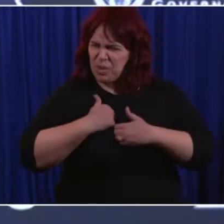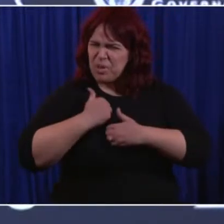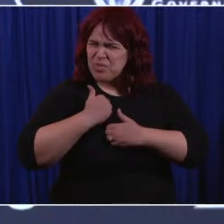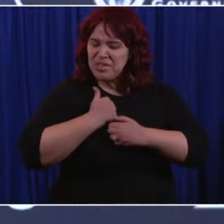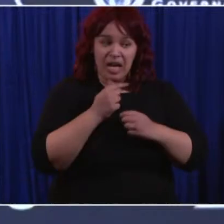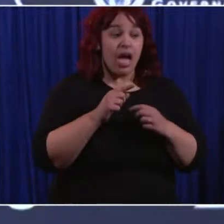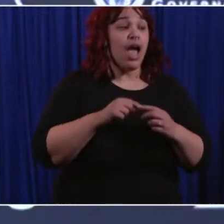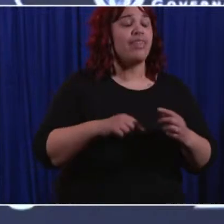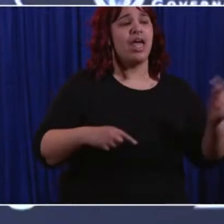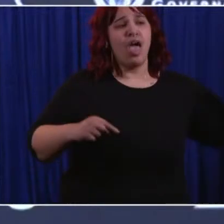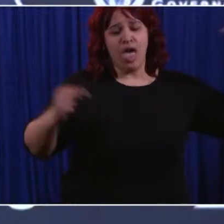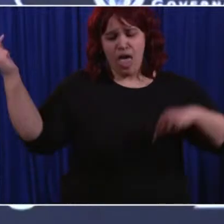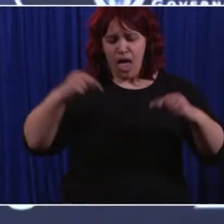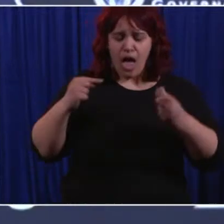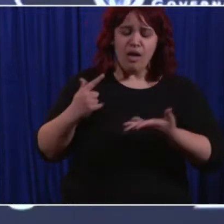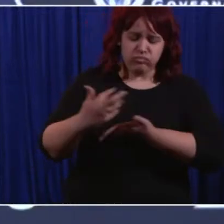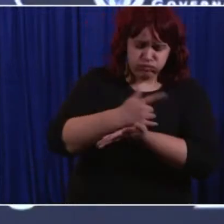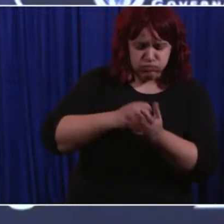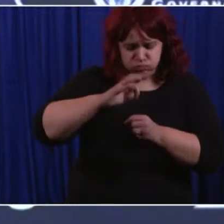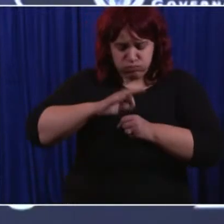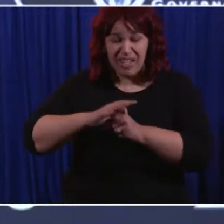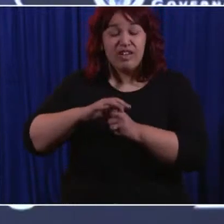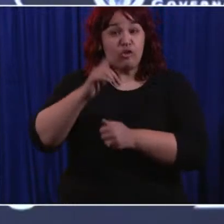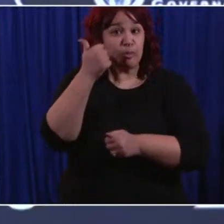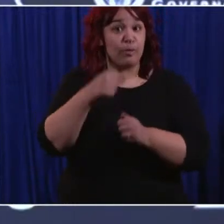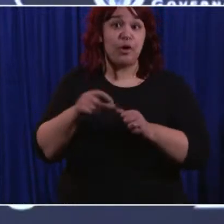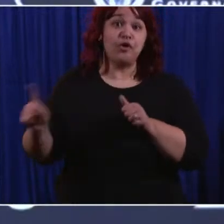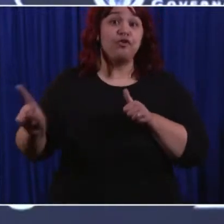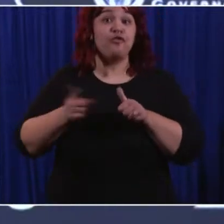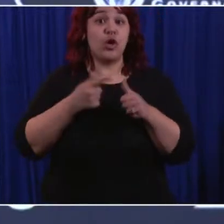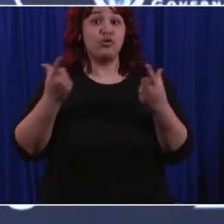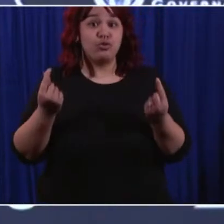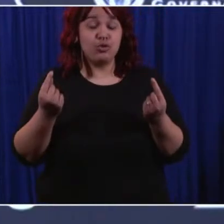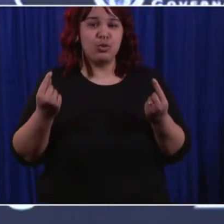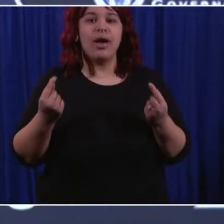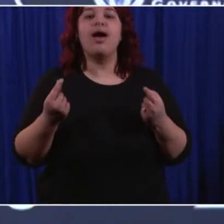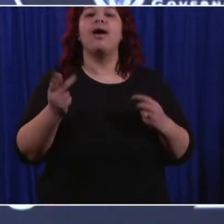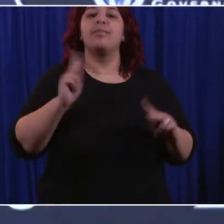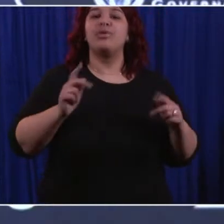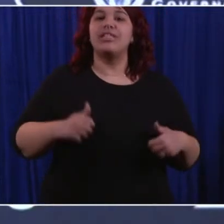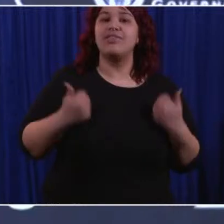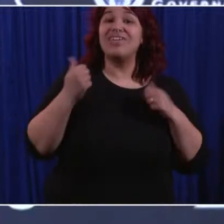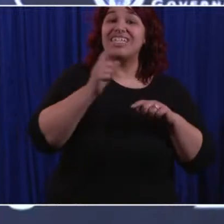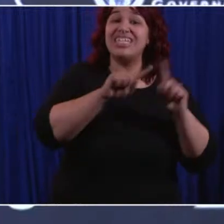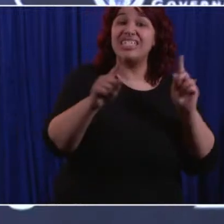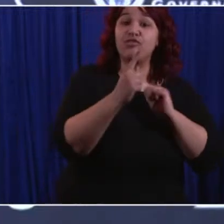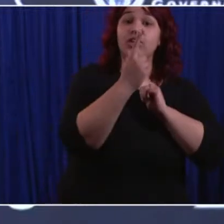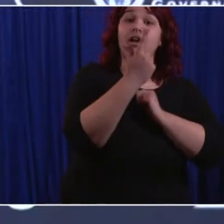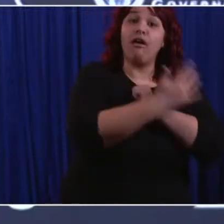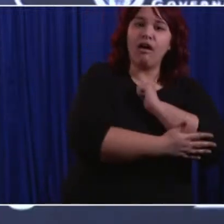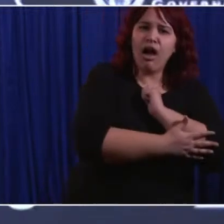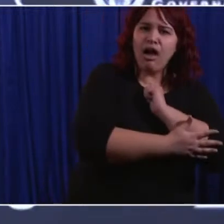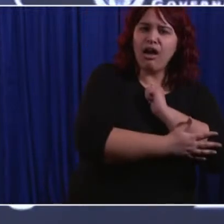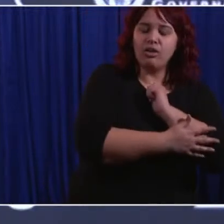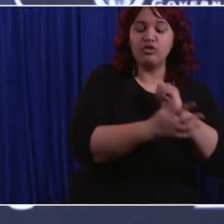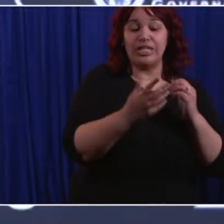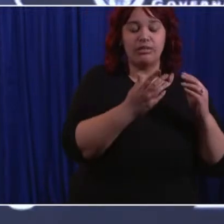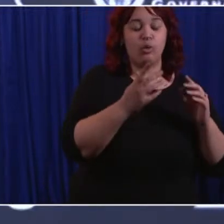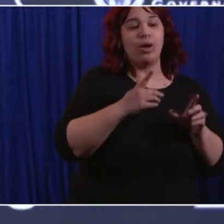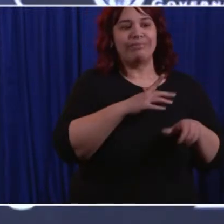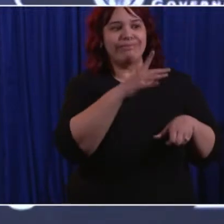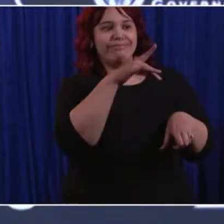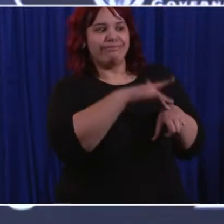beginning process is the overseas, and then it goes on from there. And I'm sure the Secretary of State's office can walk you through